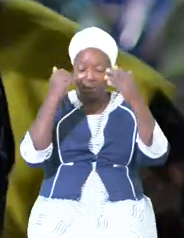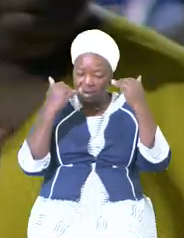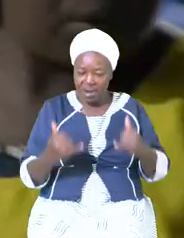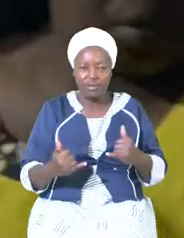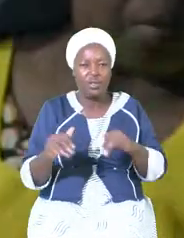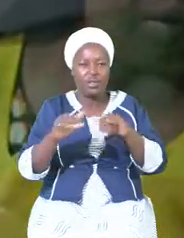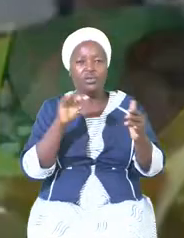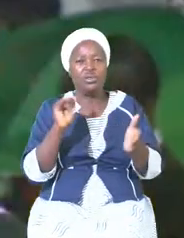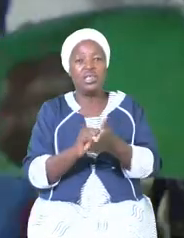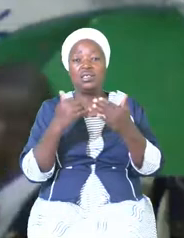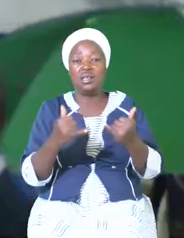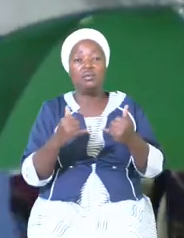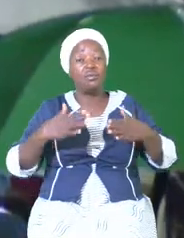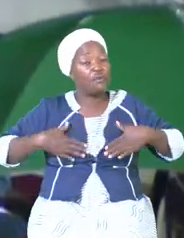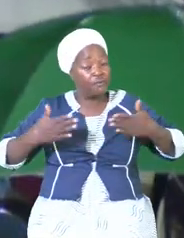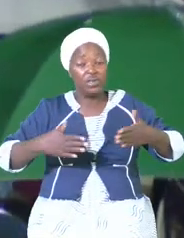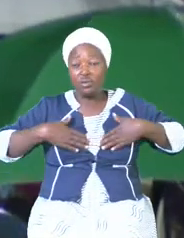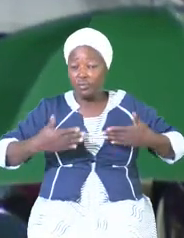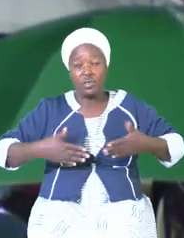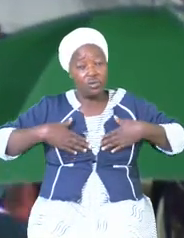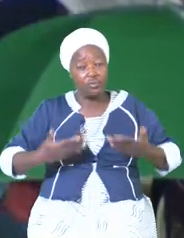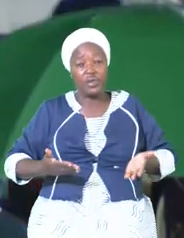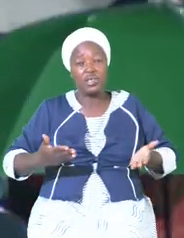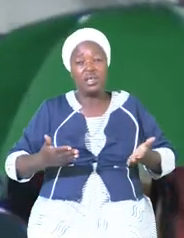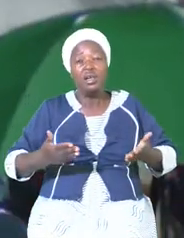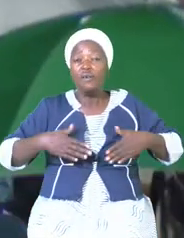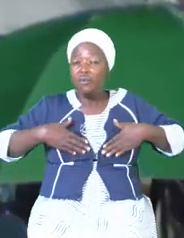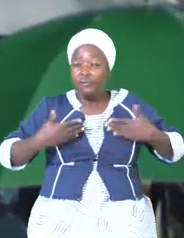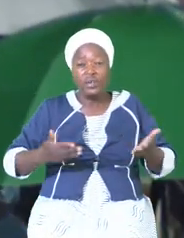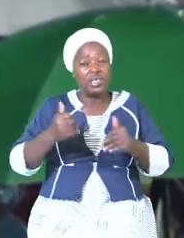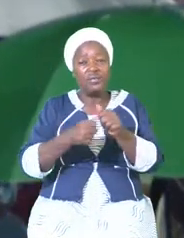that. Confess, forsake,